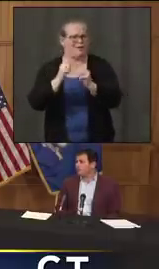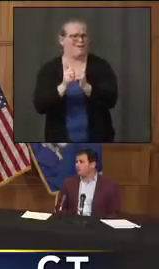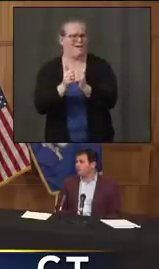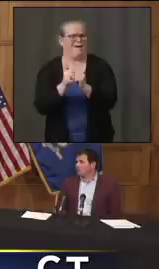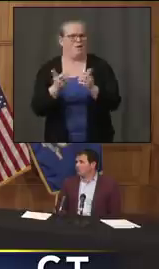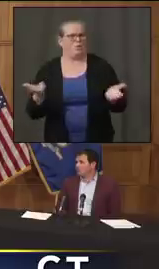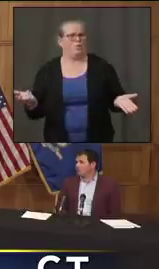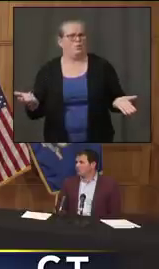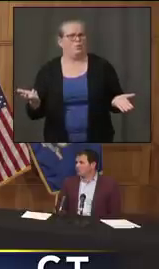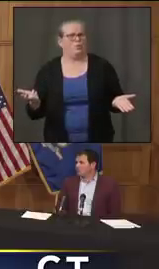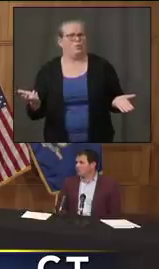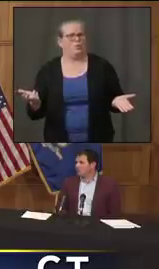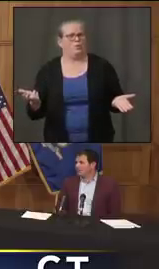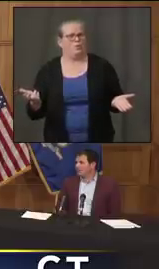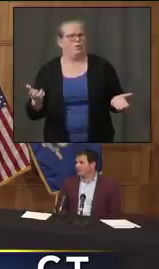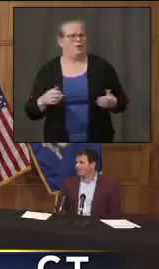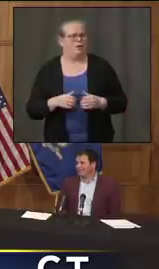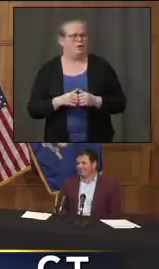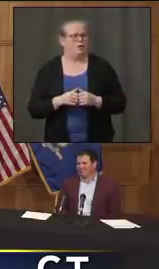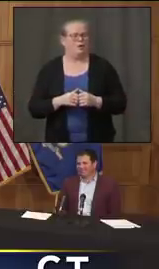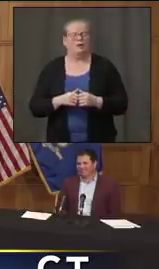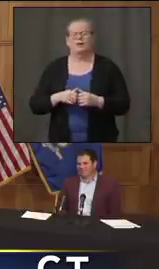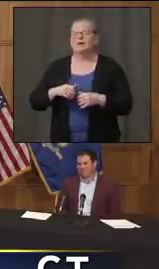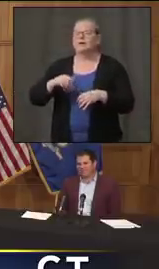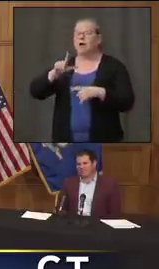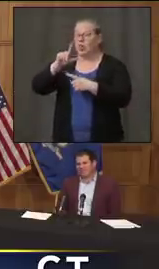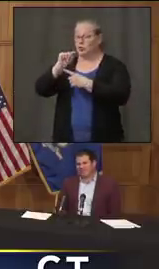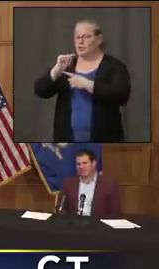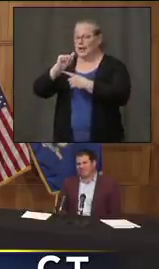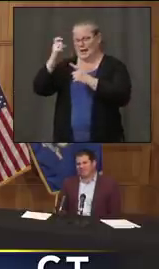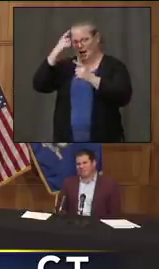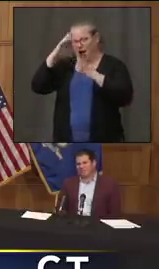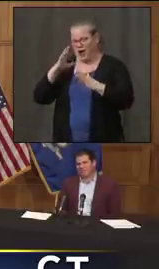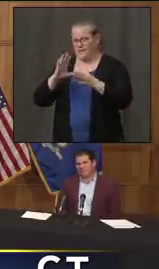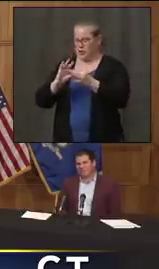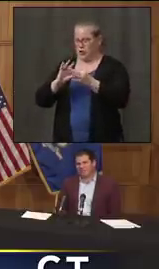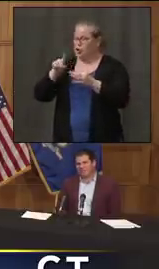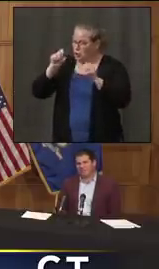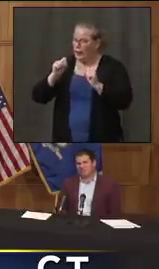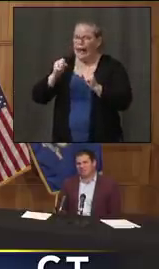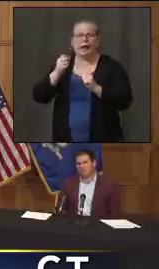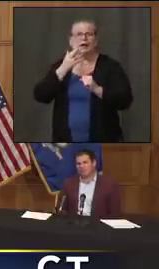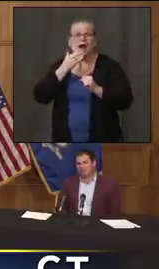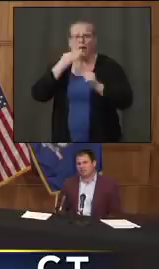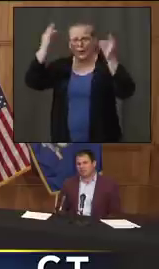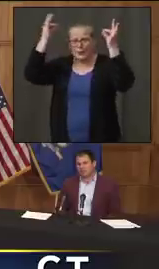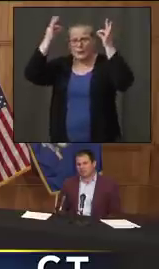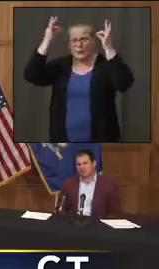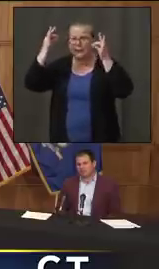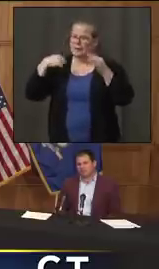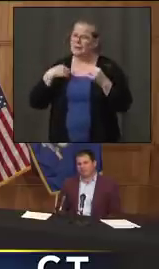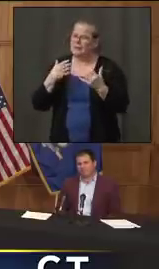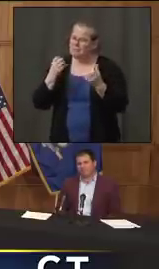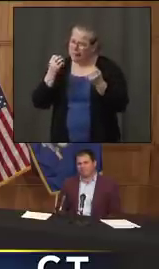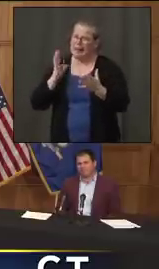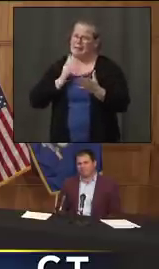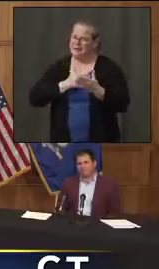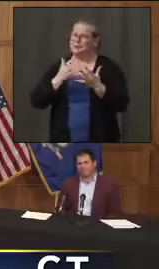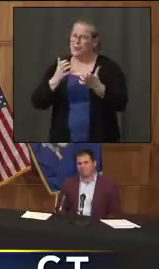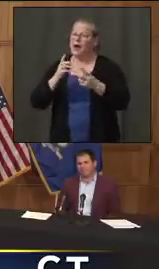Who wants that? Hey, you can color, and there's a lot of us that would really like that part, and you can cut.